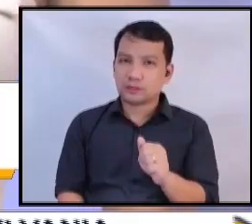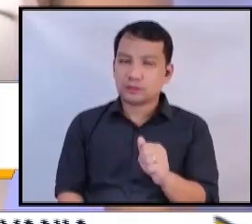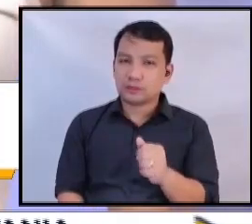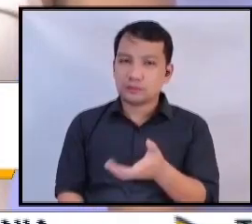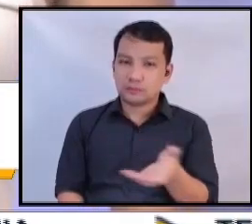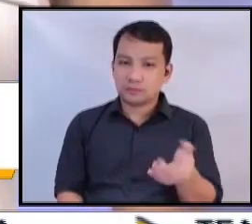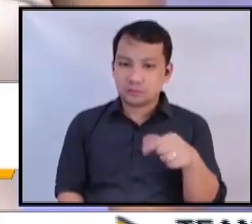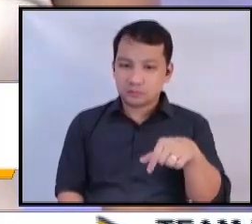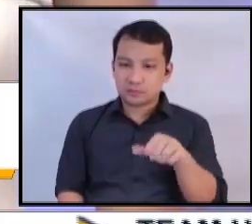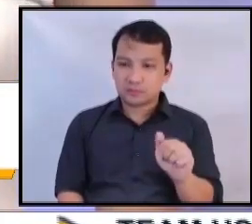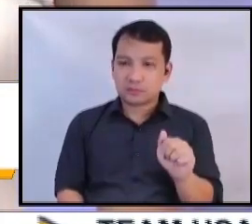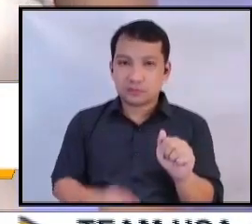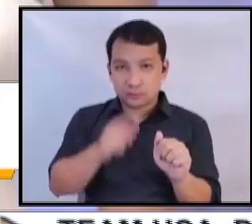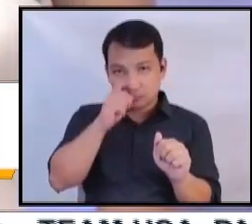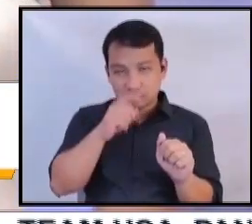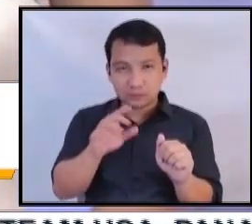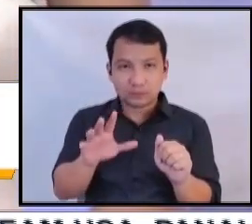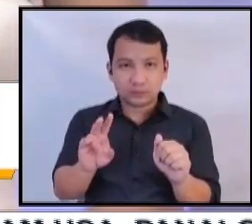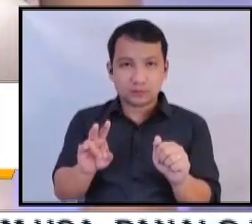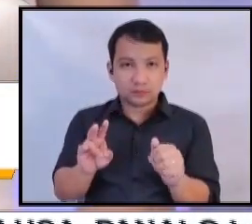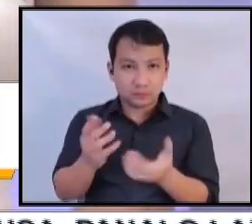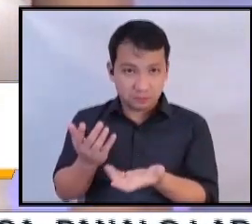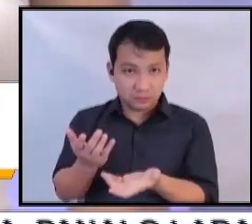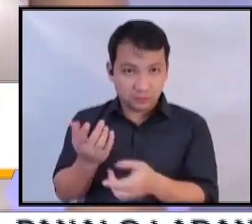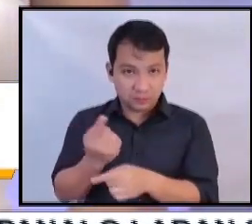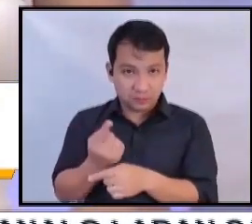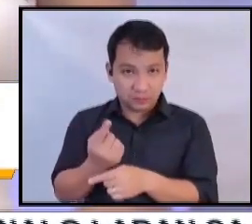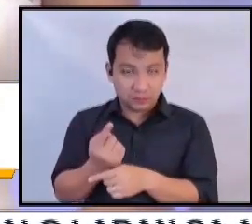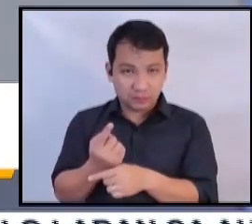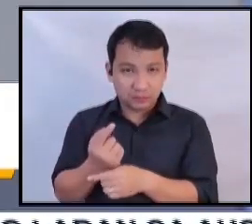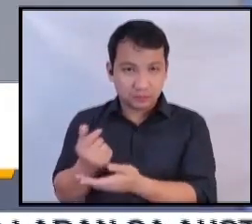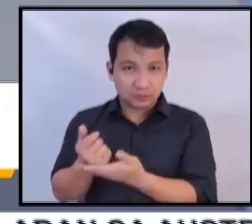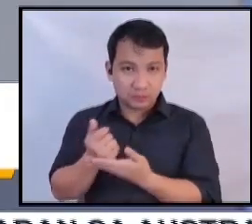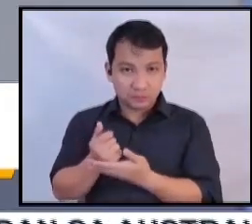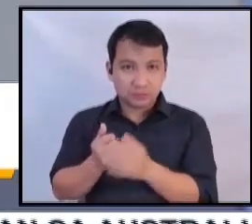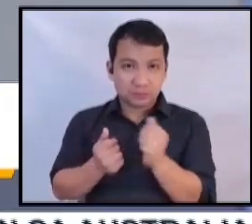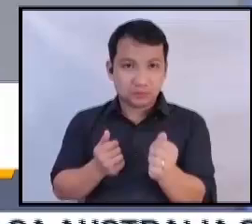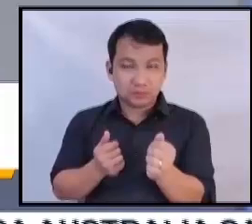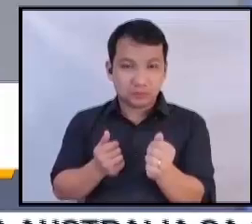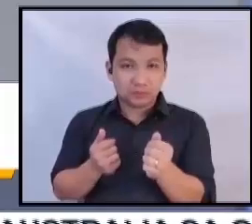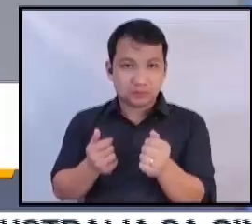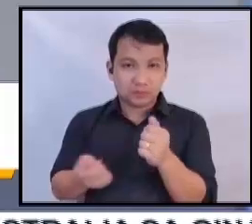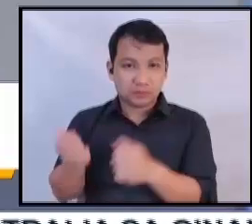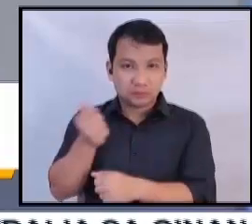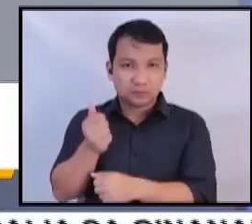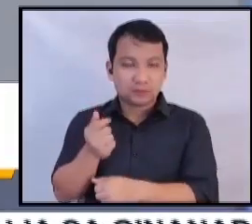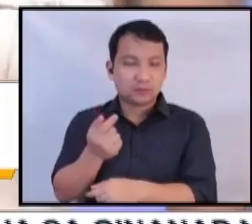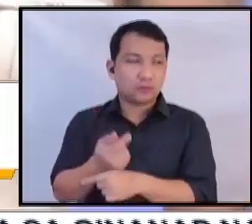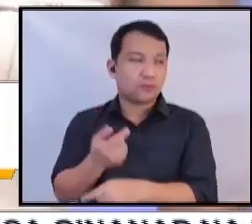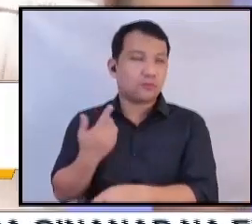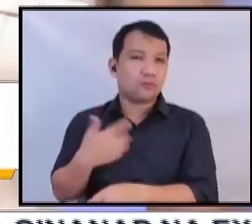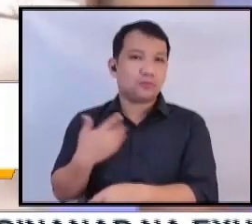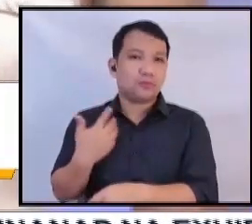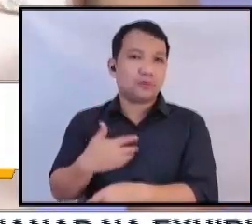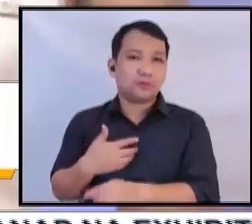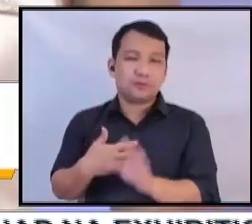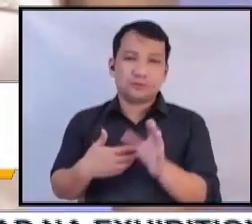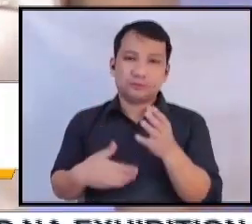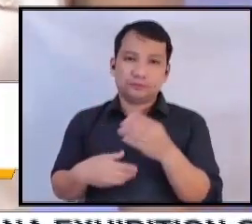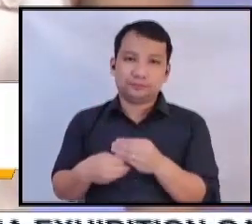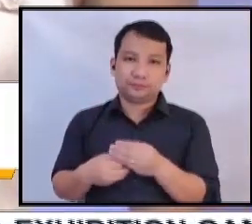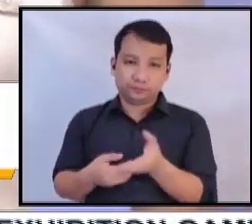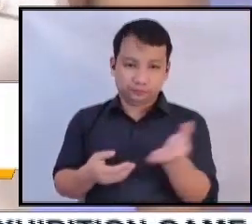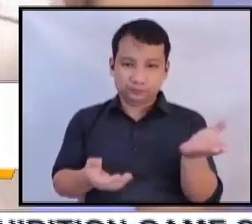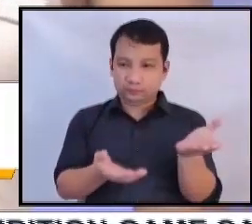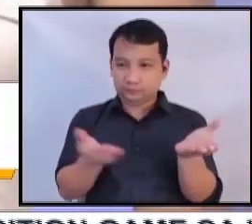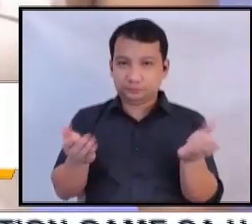age of 17 you started na tulungan yung sarili mo para makapagtapos ng pag-aaral. I want to take this opportunity for you to also address